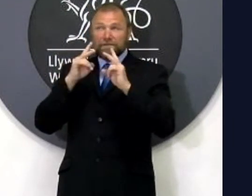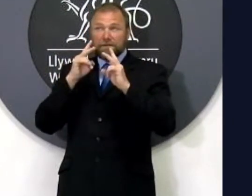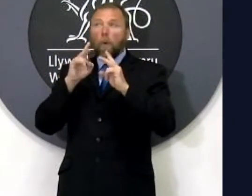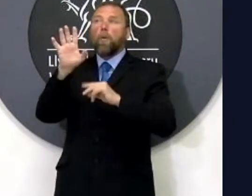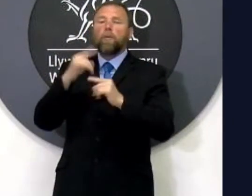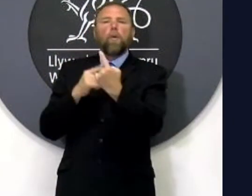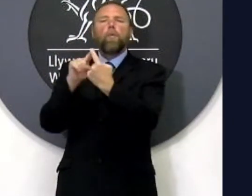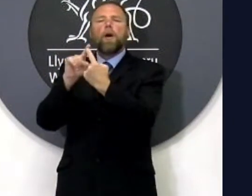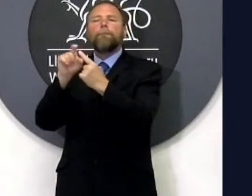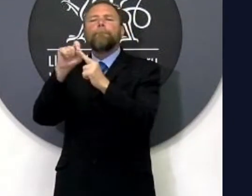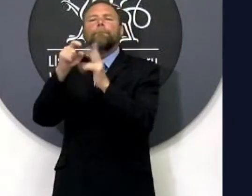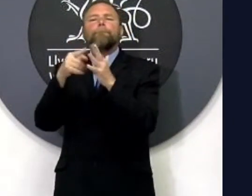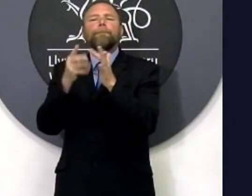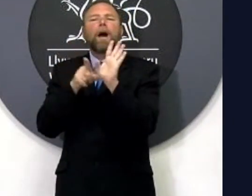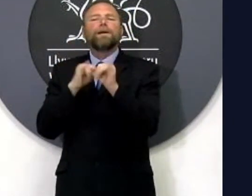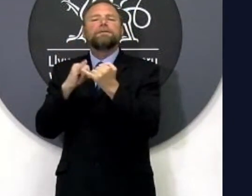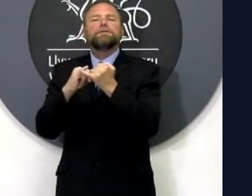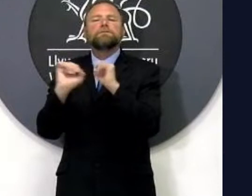Powys.